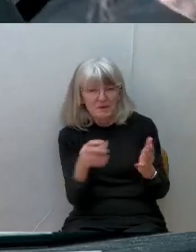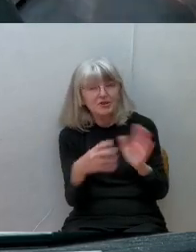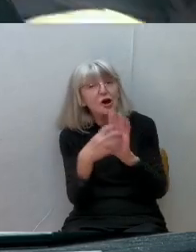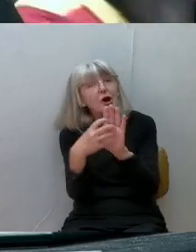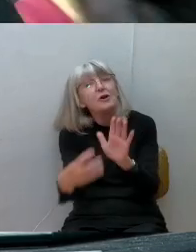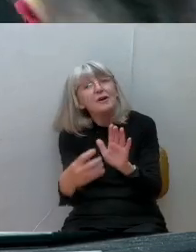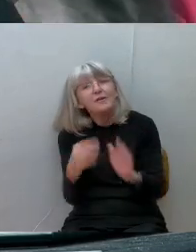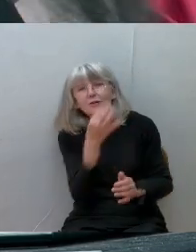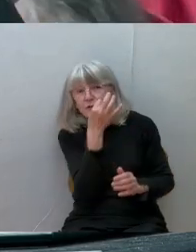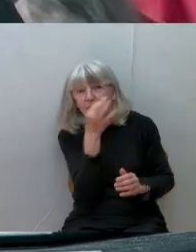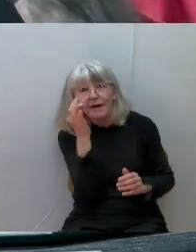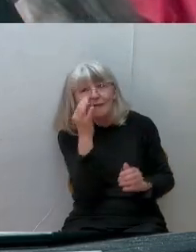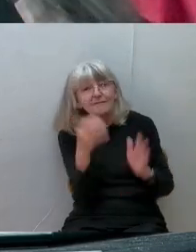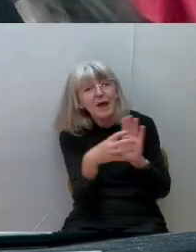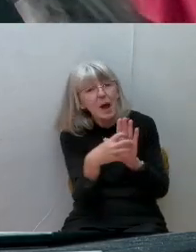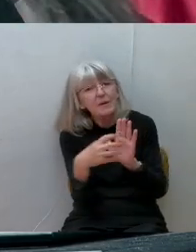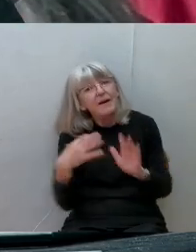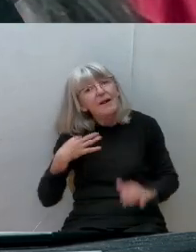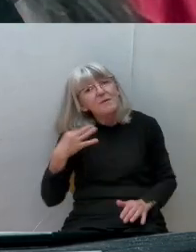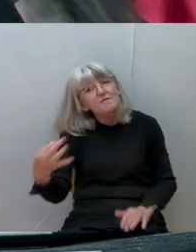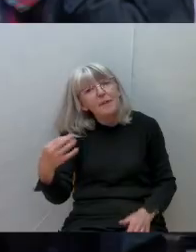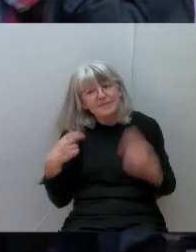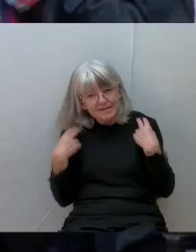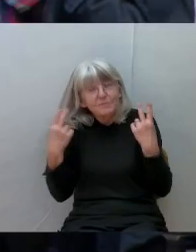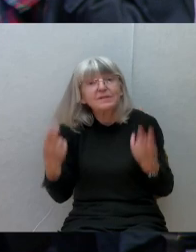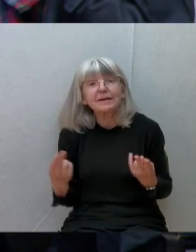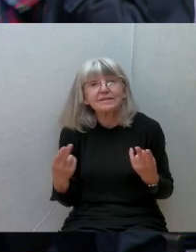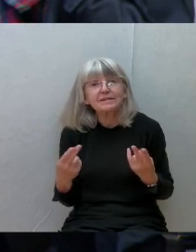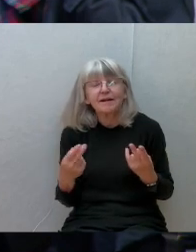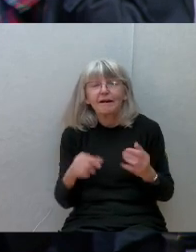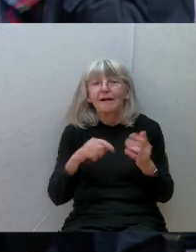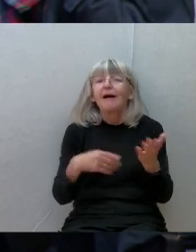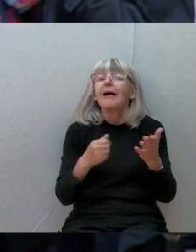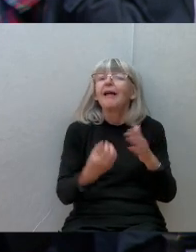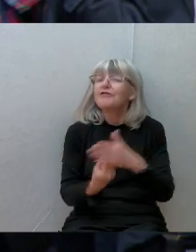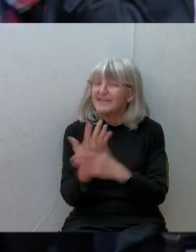better than the thistle on the ropes. So that's a history lesson.